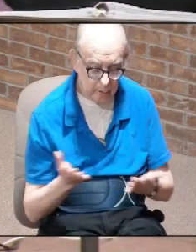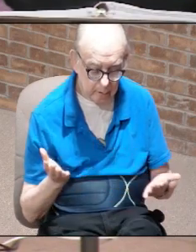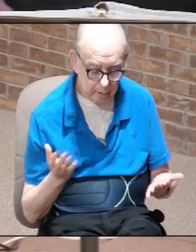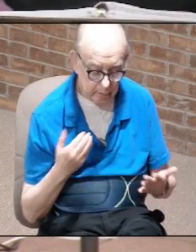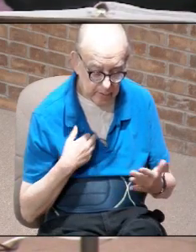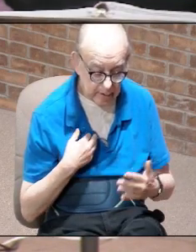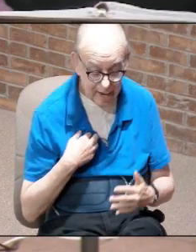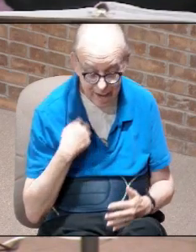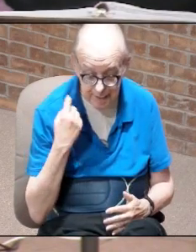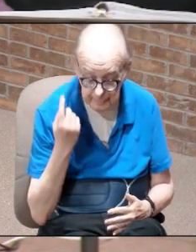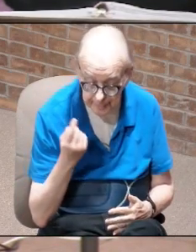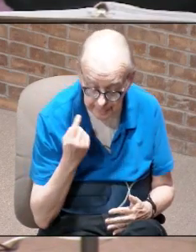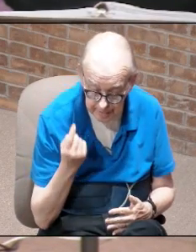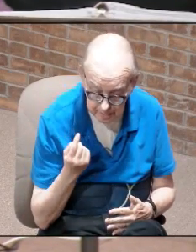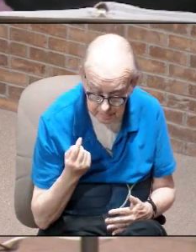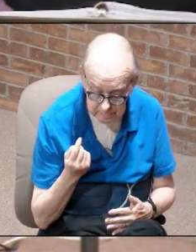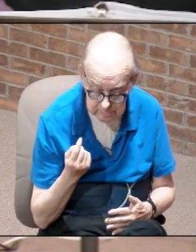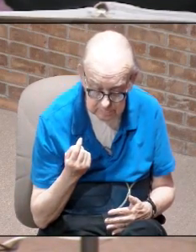I'm thinking.